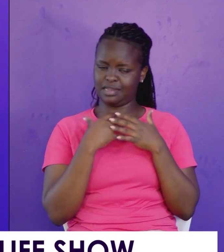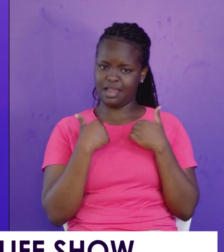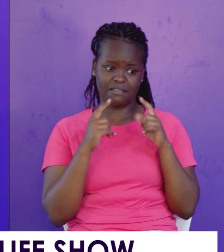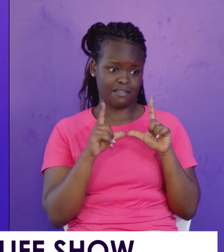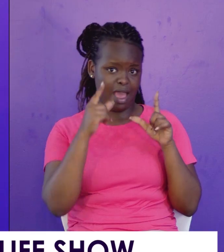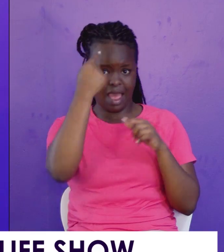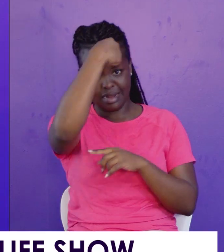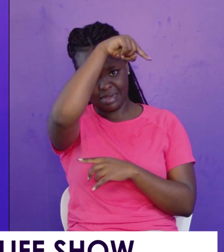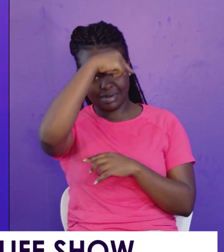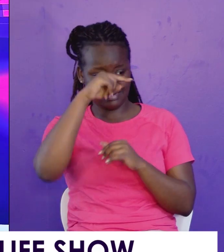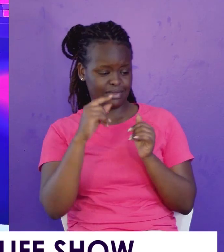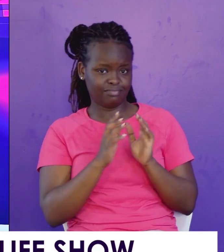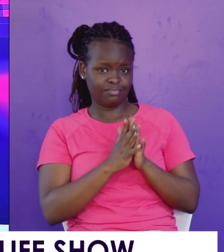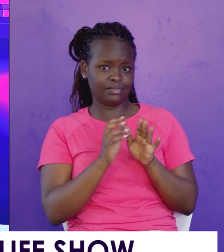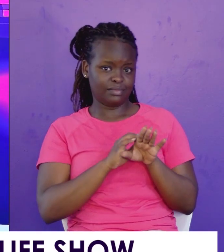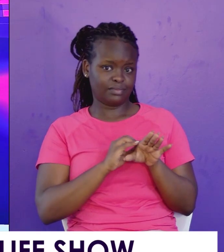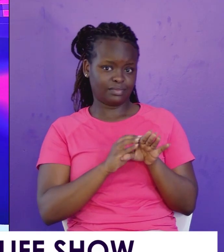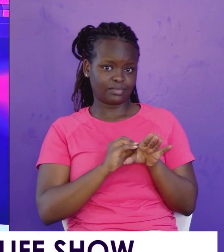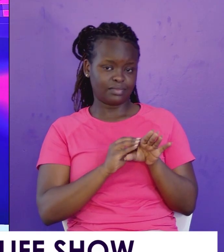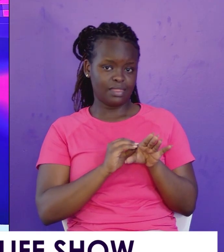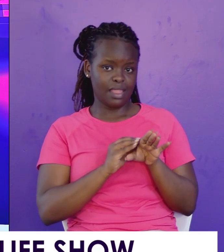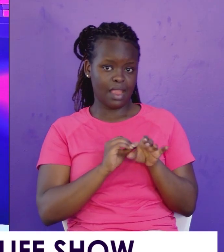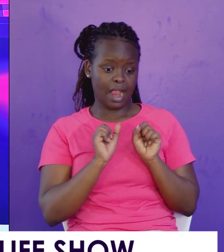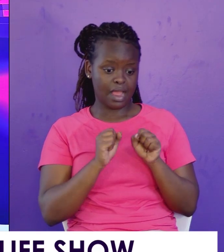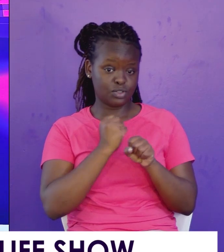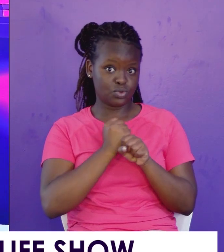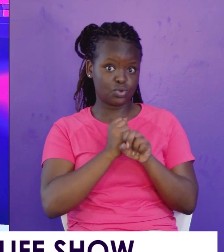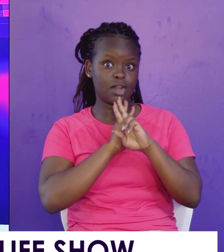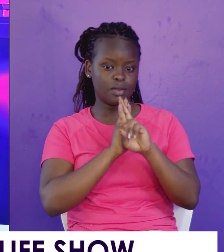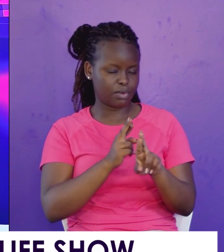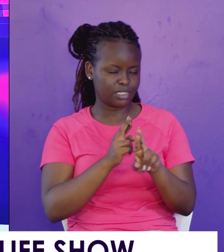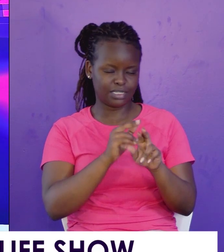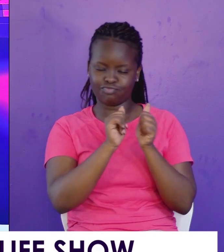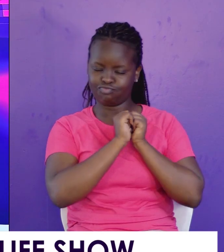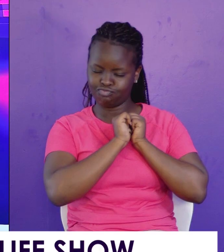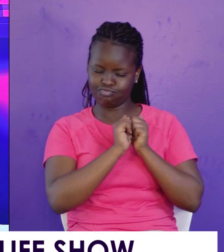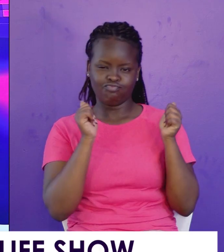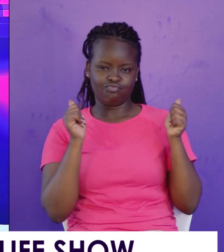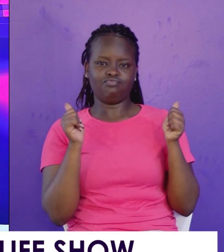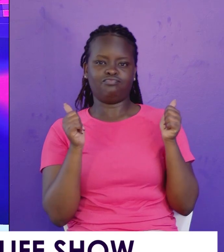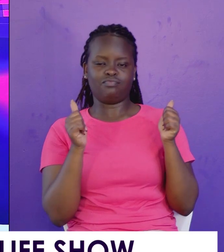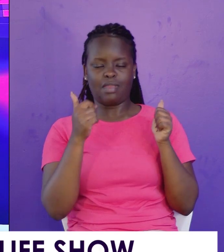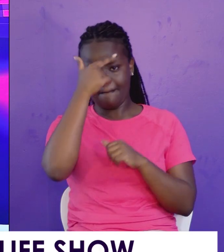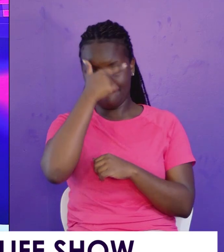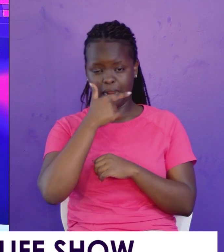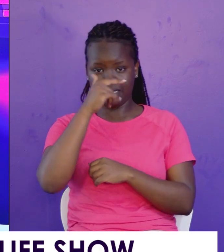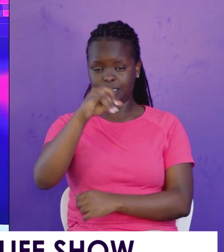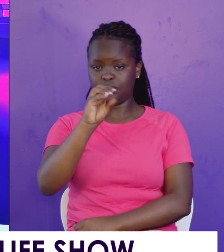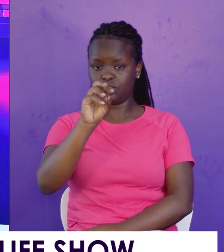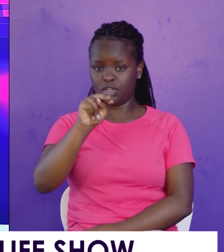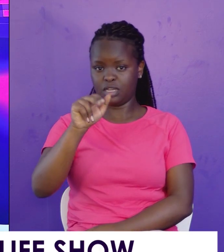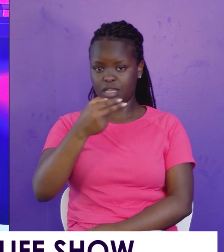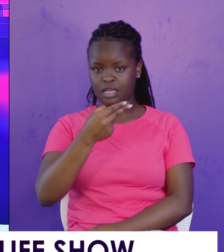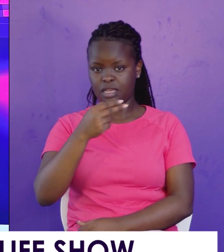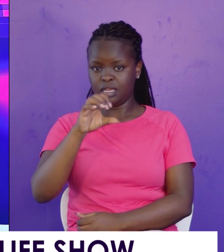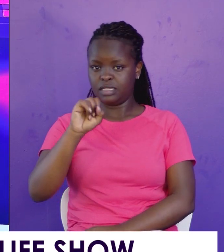degree. Yeah. Naweza kufanyia ma reporting mbaya sana. What? Yeah. Okay. Blind Jonas Simba, Facebook and